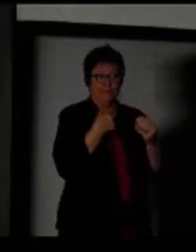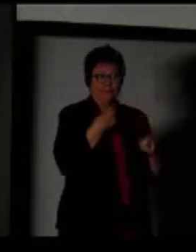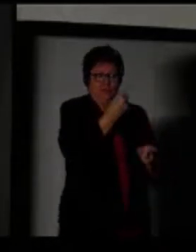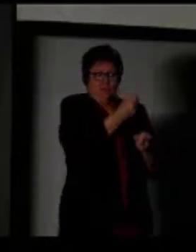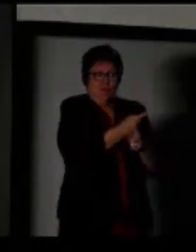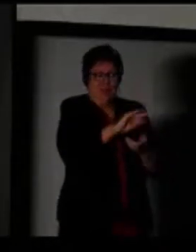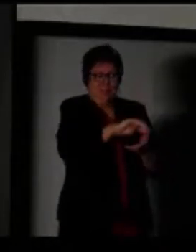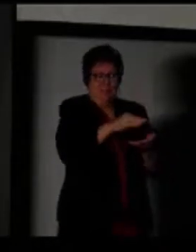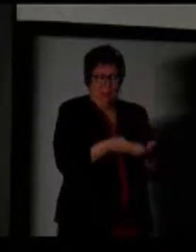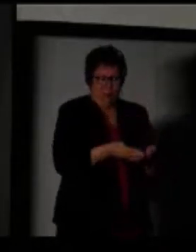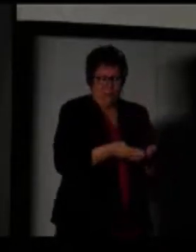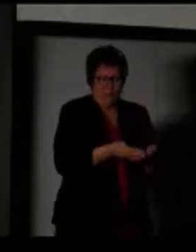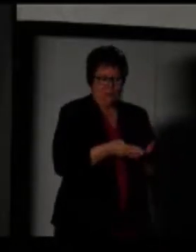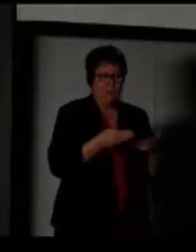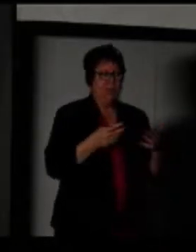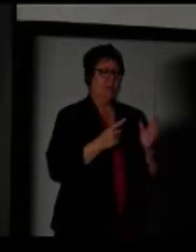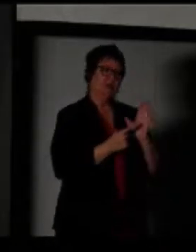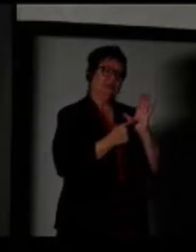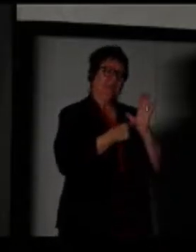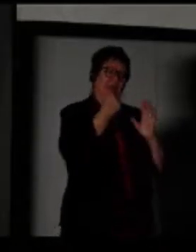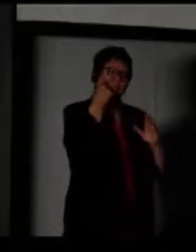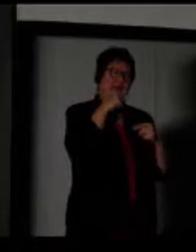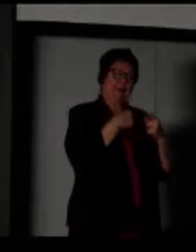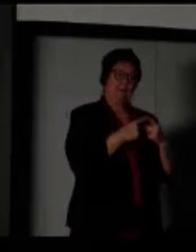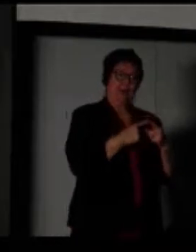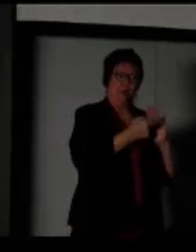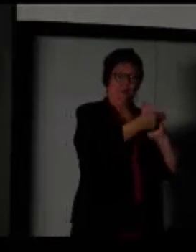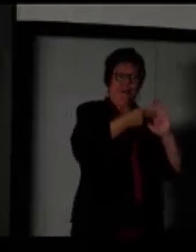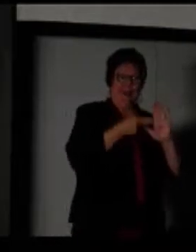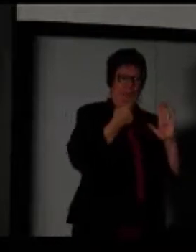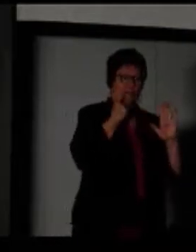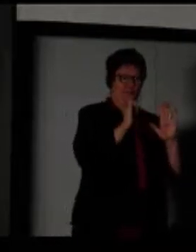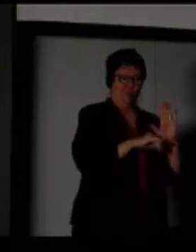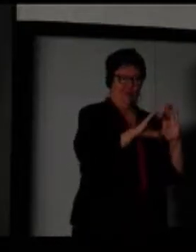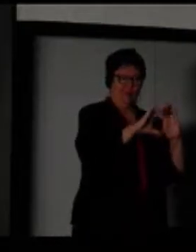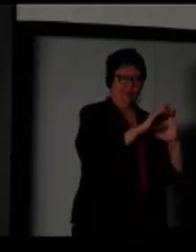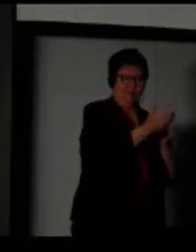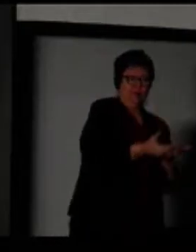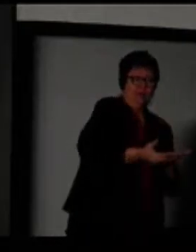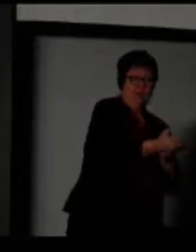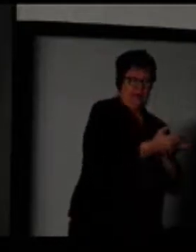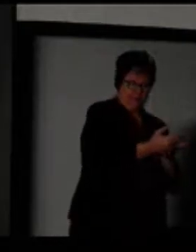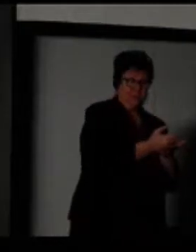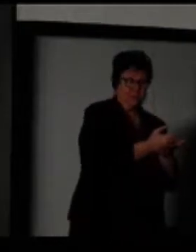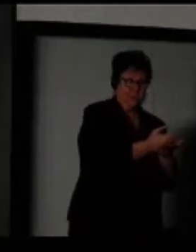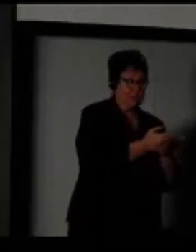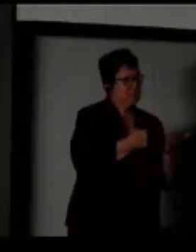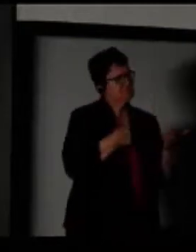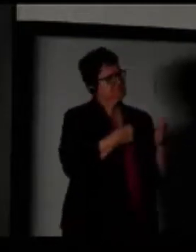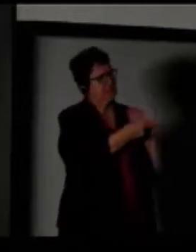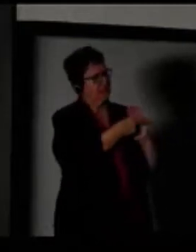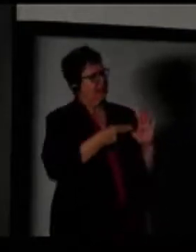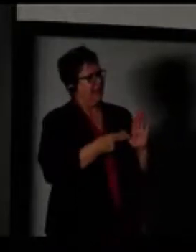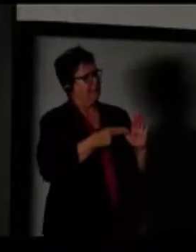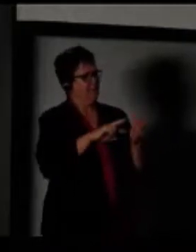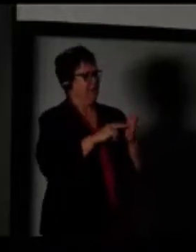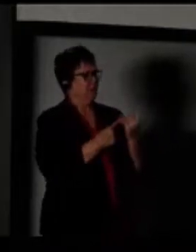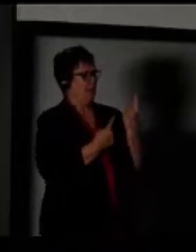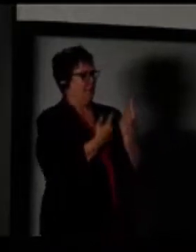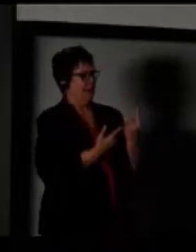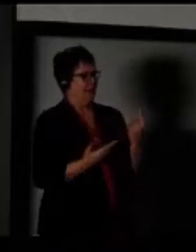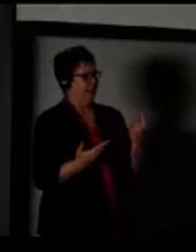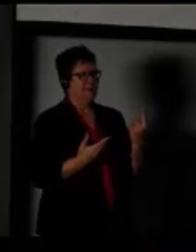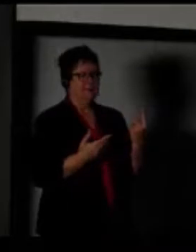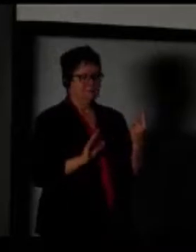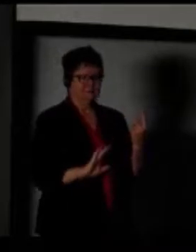think about the label that we have for that collection, and we think of it in terms of just that object, but we don't think